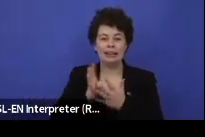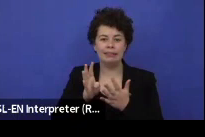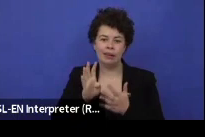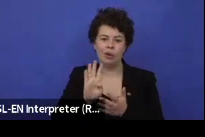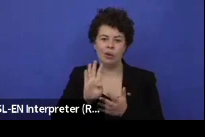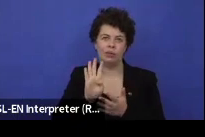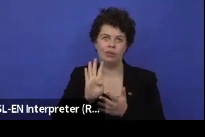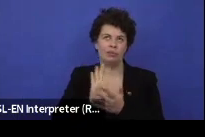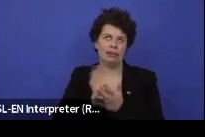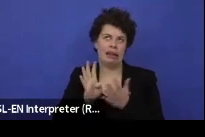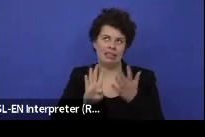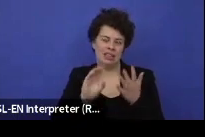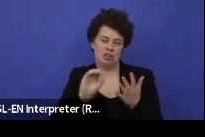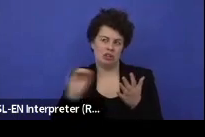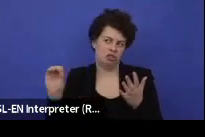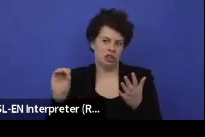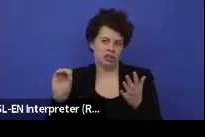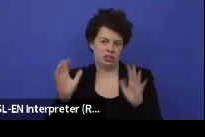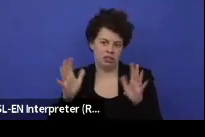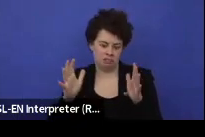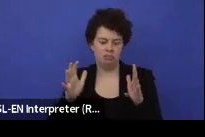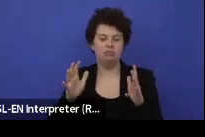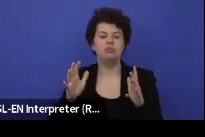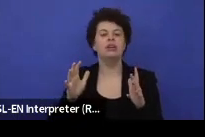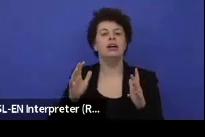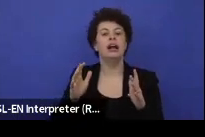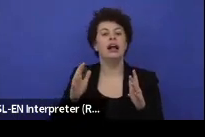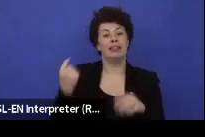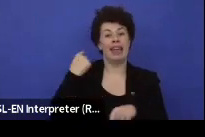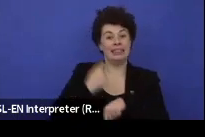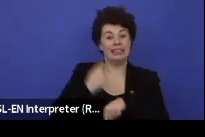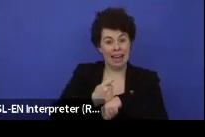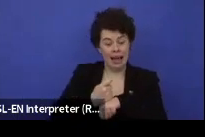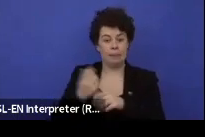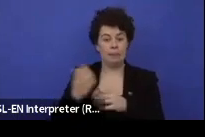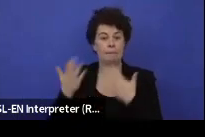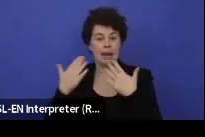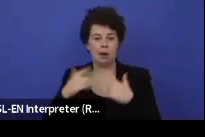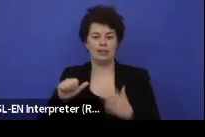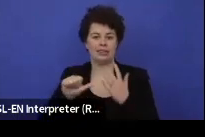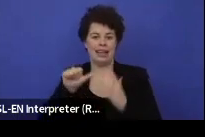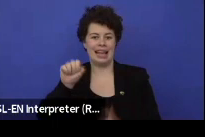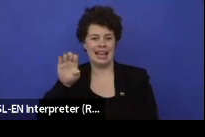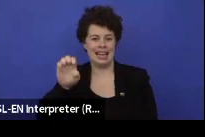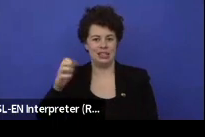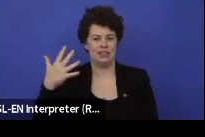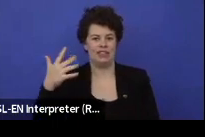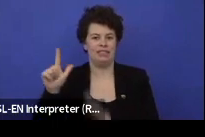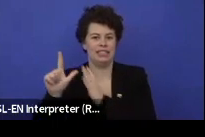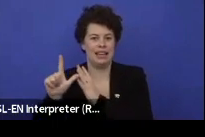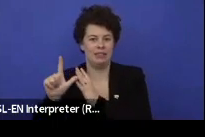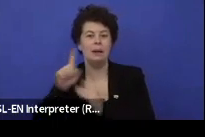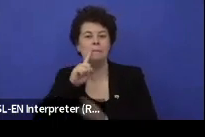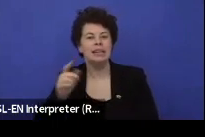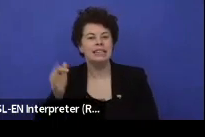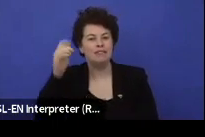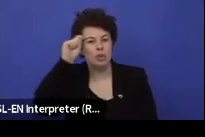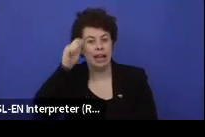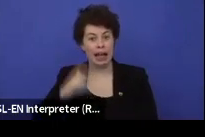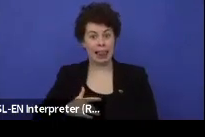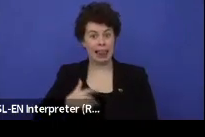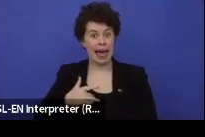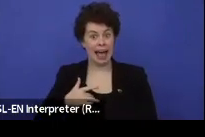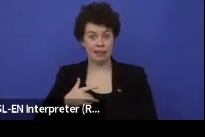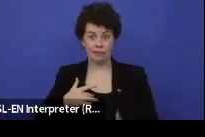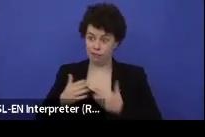time they'd be around 57 years old. But then their life expectancy was only a few years sort of